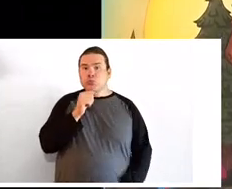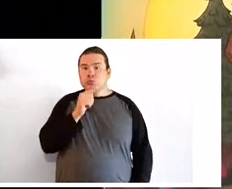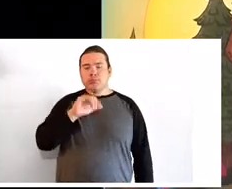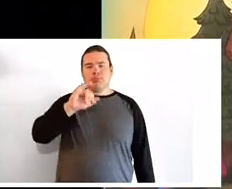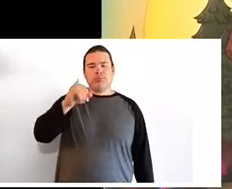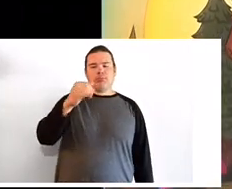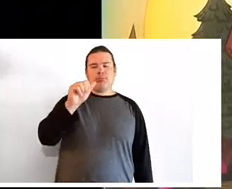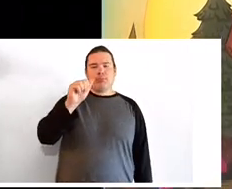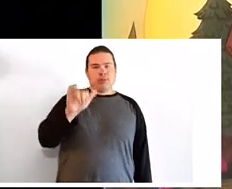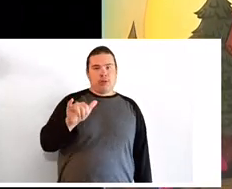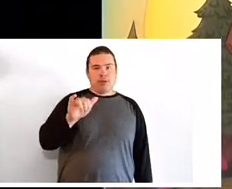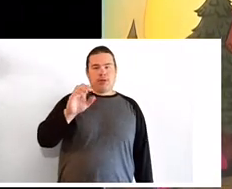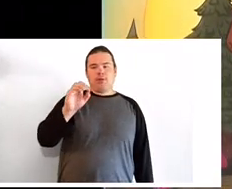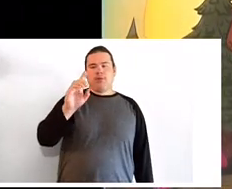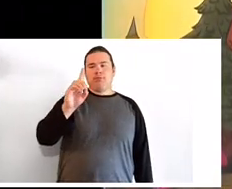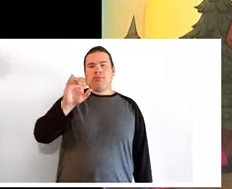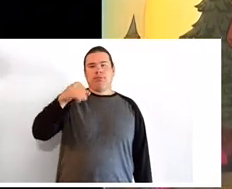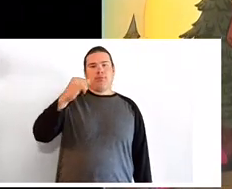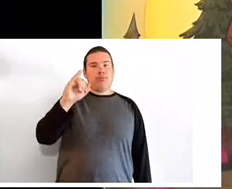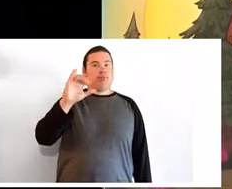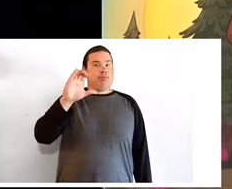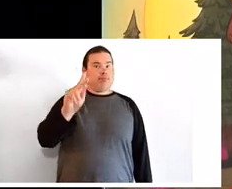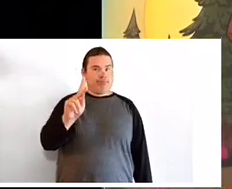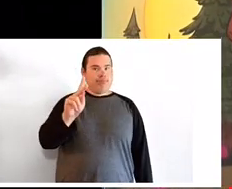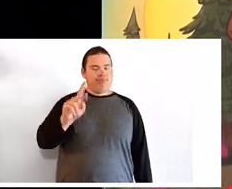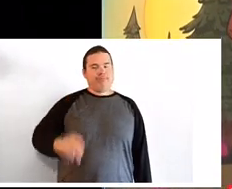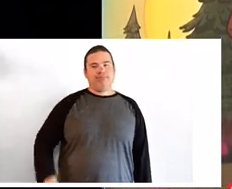Illustrated by J. Ojic.